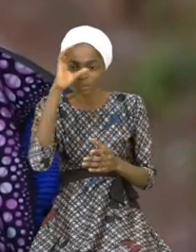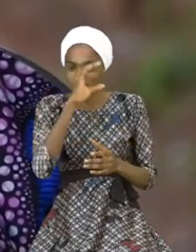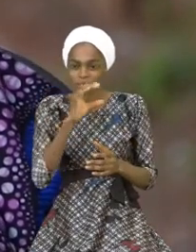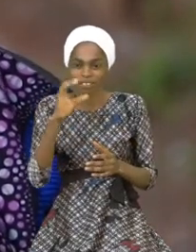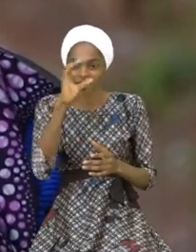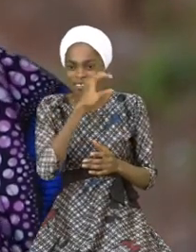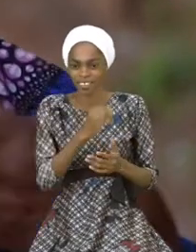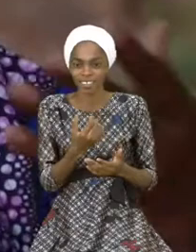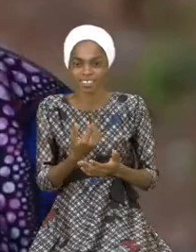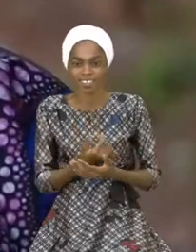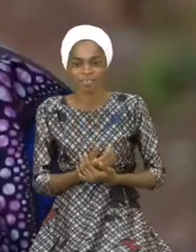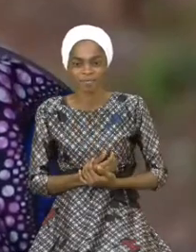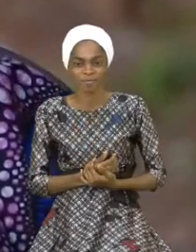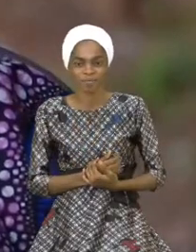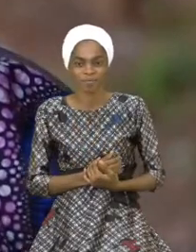watched.